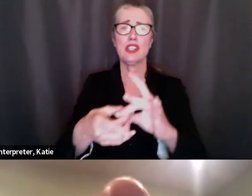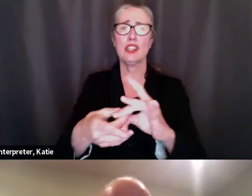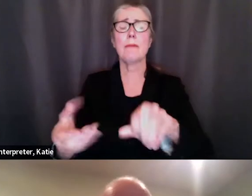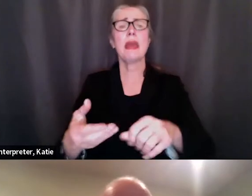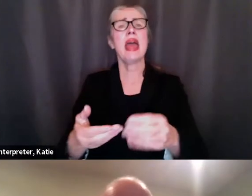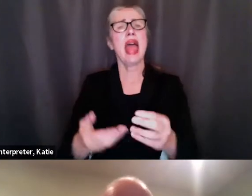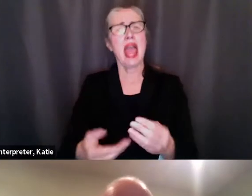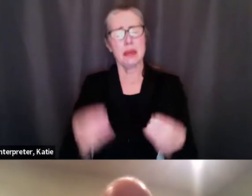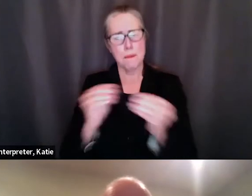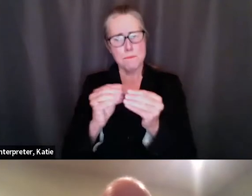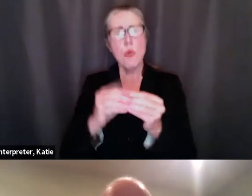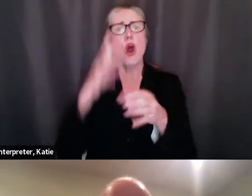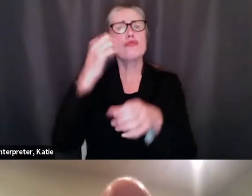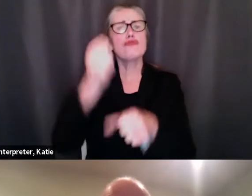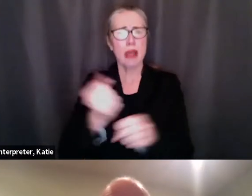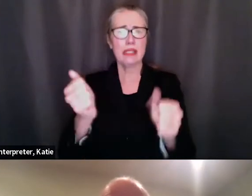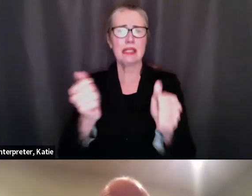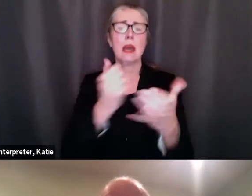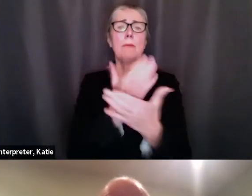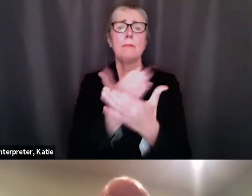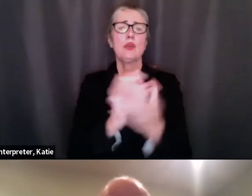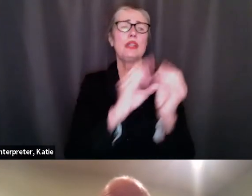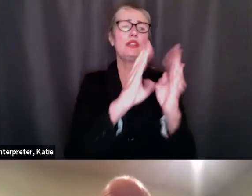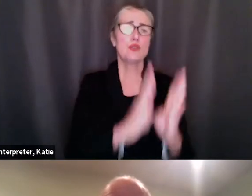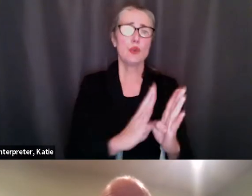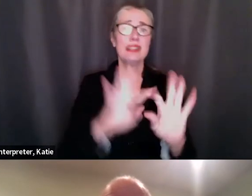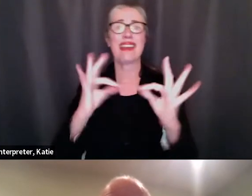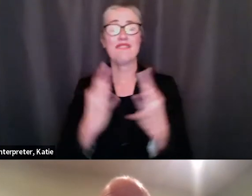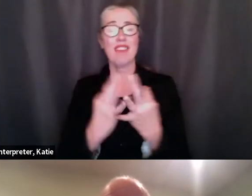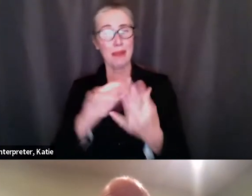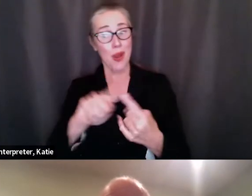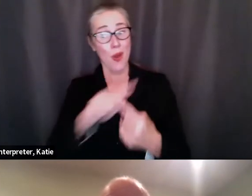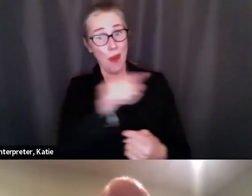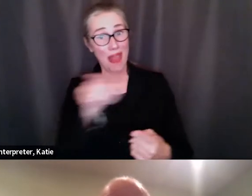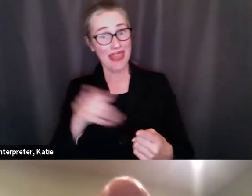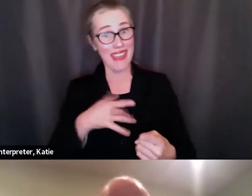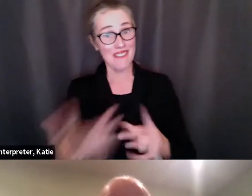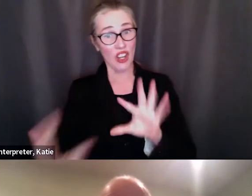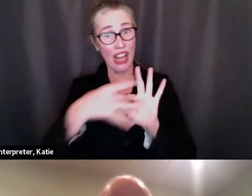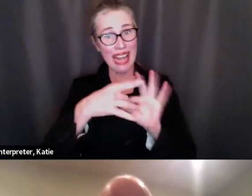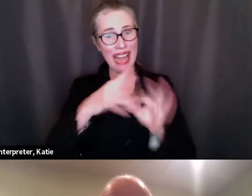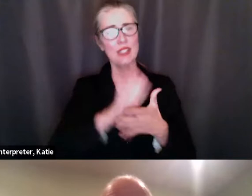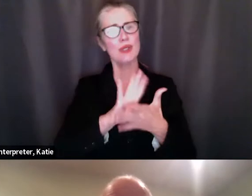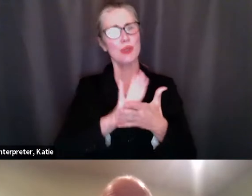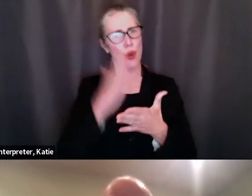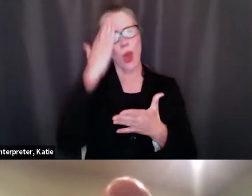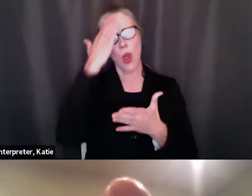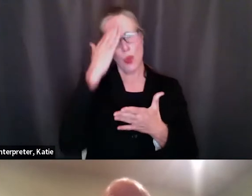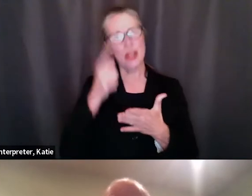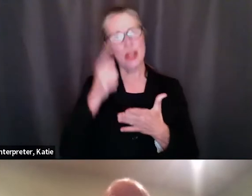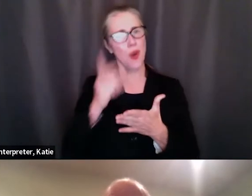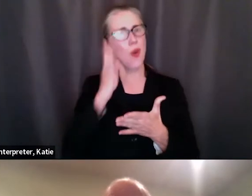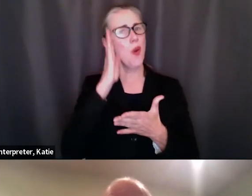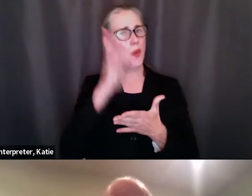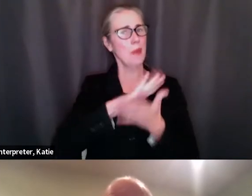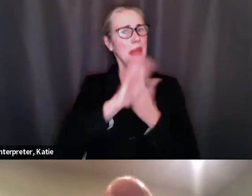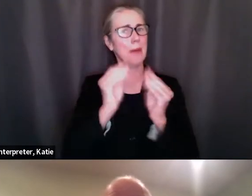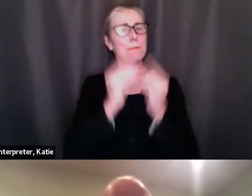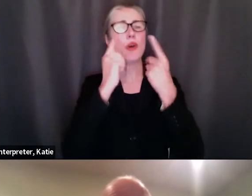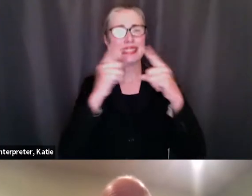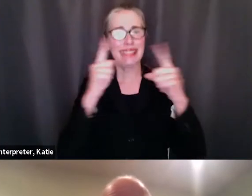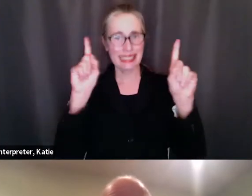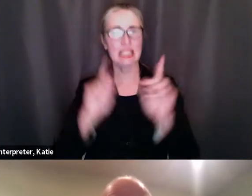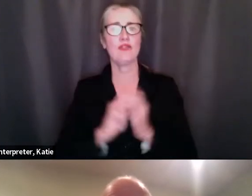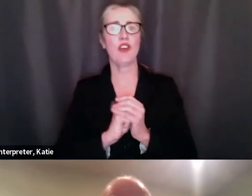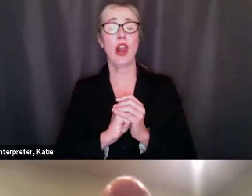students and families if students and families feel connected to our school we will be successful we also understand that we need to use